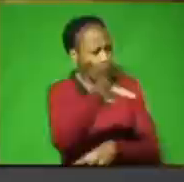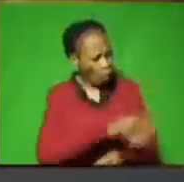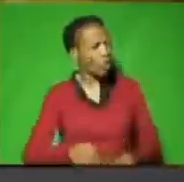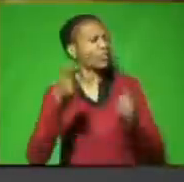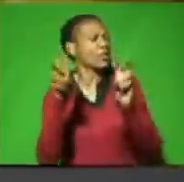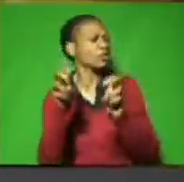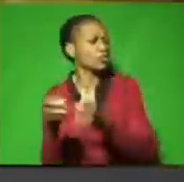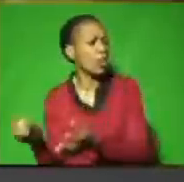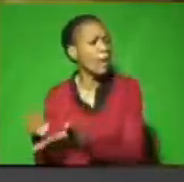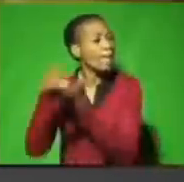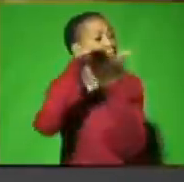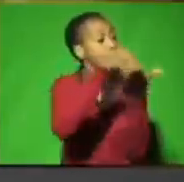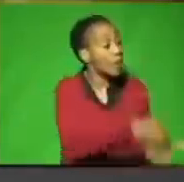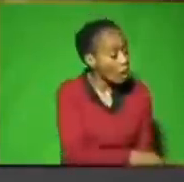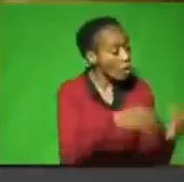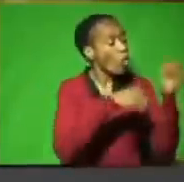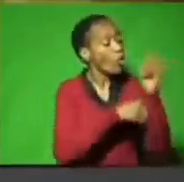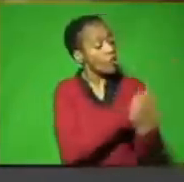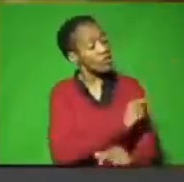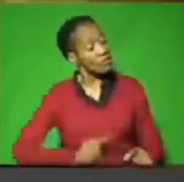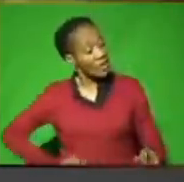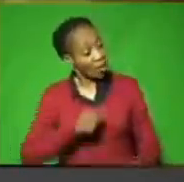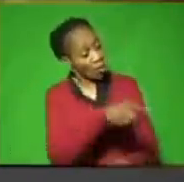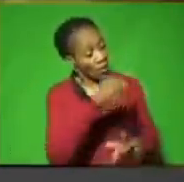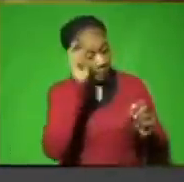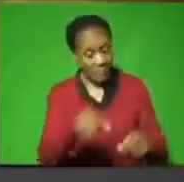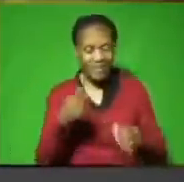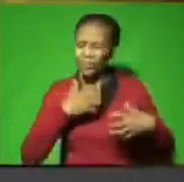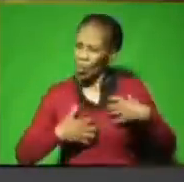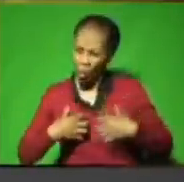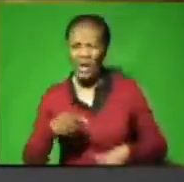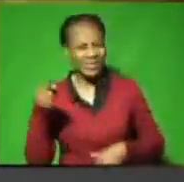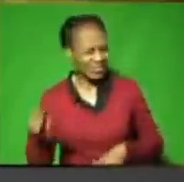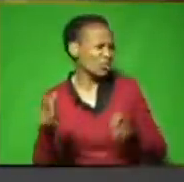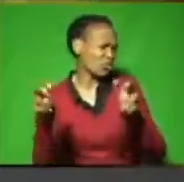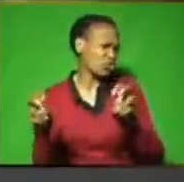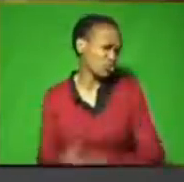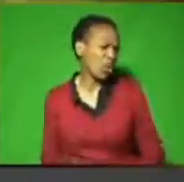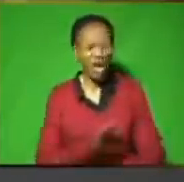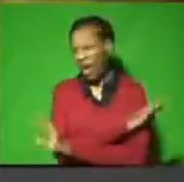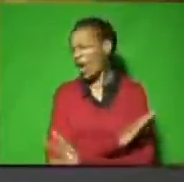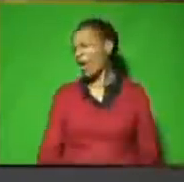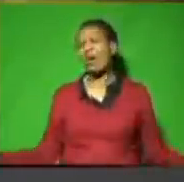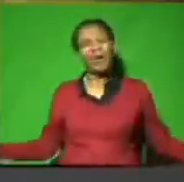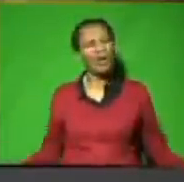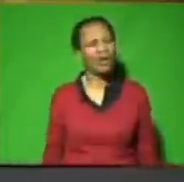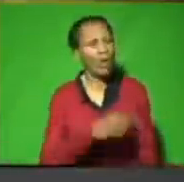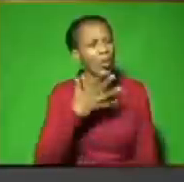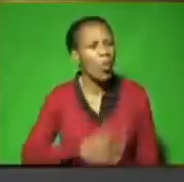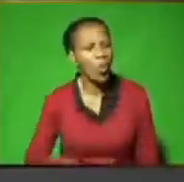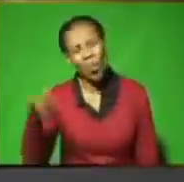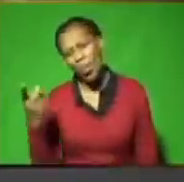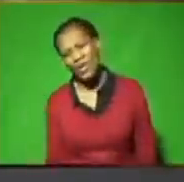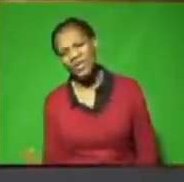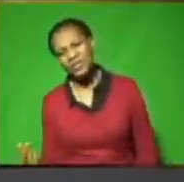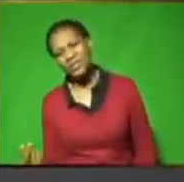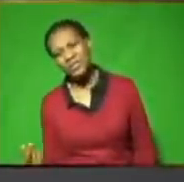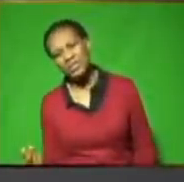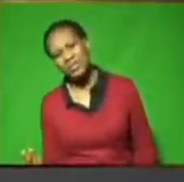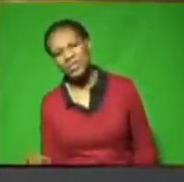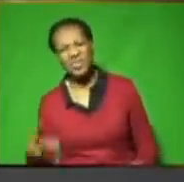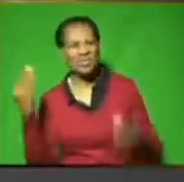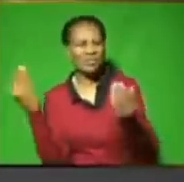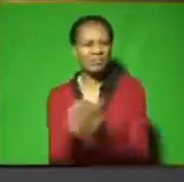president should be occupied with and be worried about. Not this thing of wanting to be with